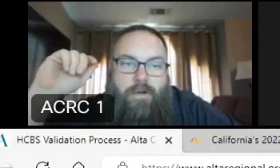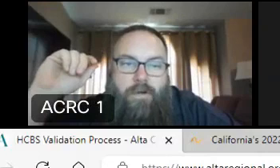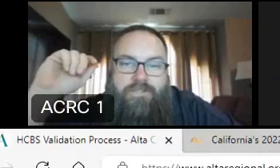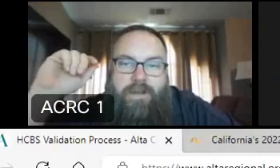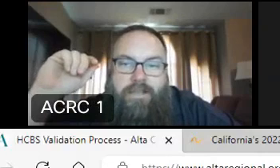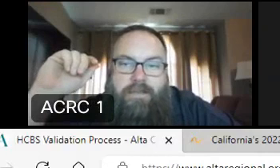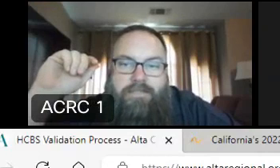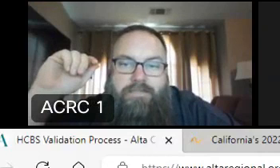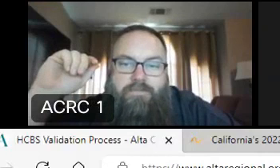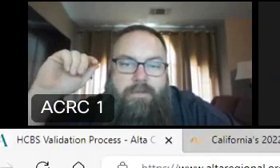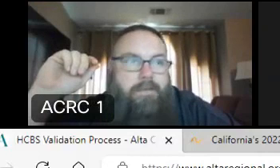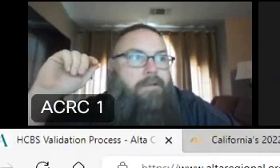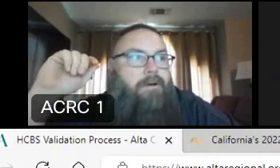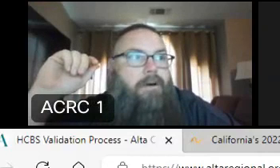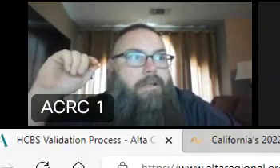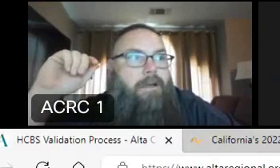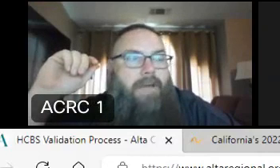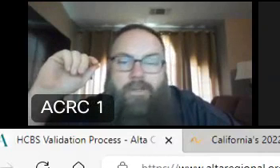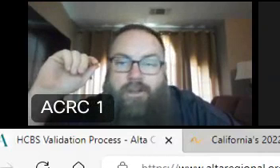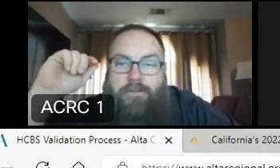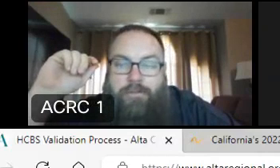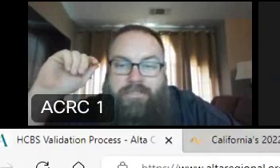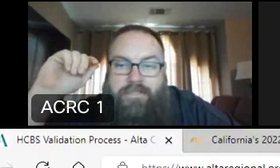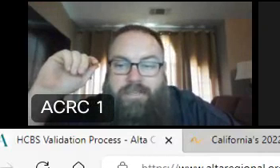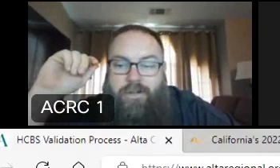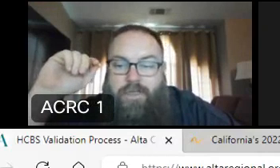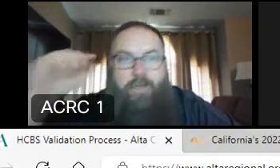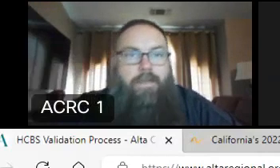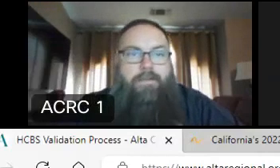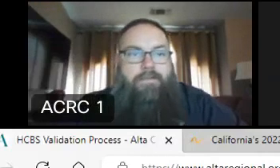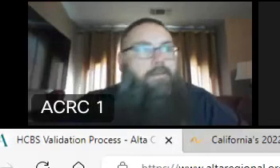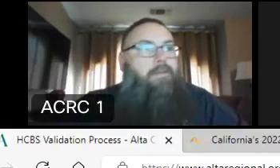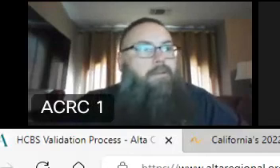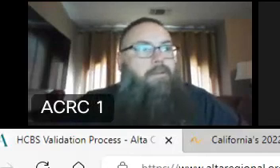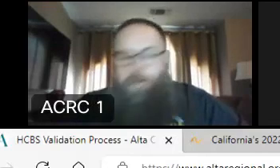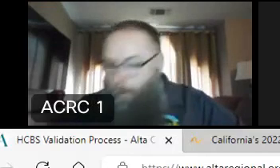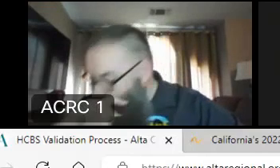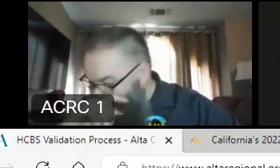get to watch the training that we did this week on how they're going to be processing it on their end.